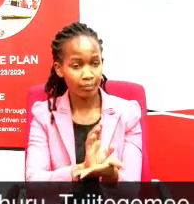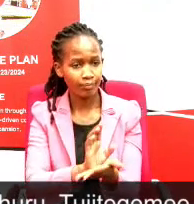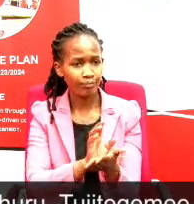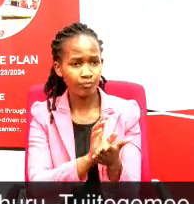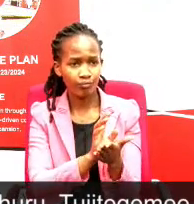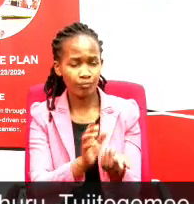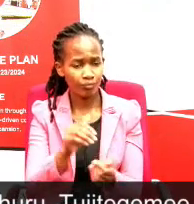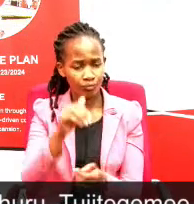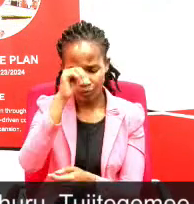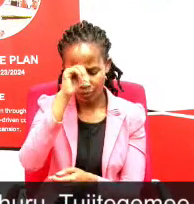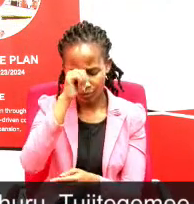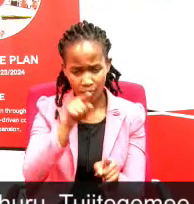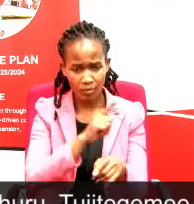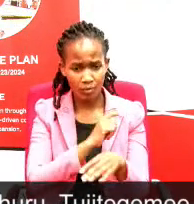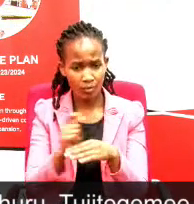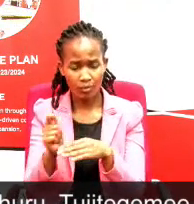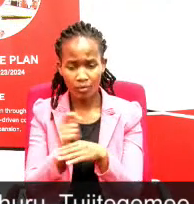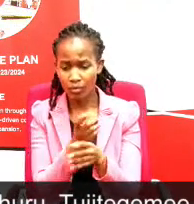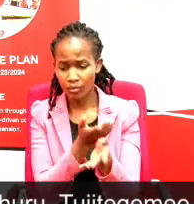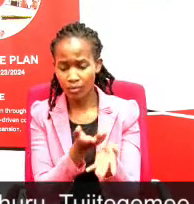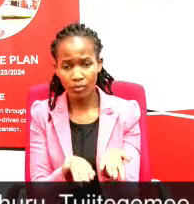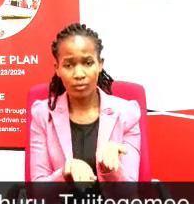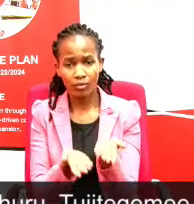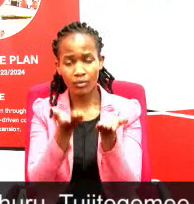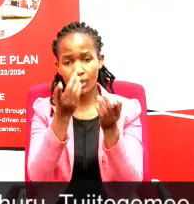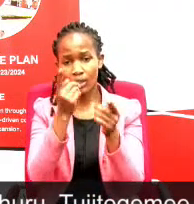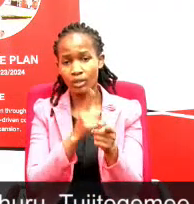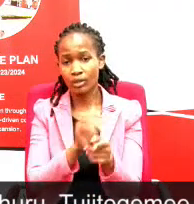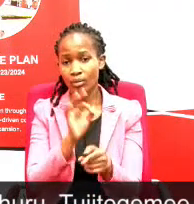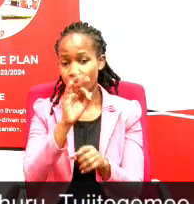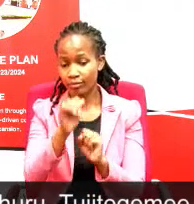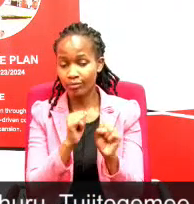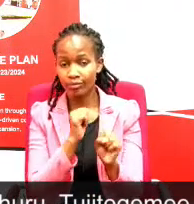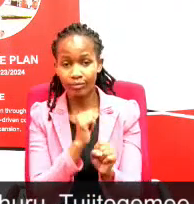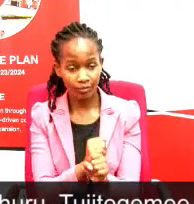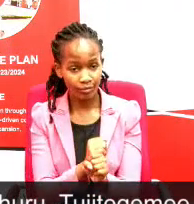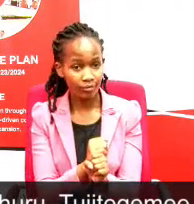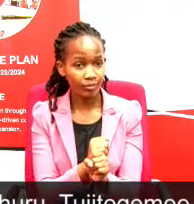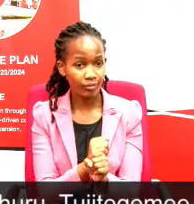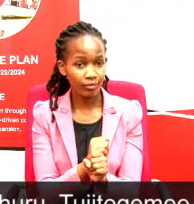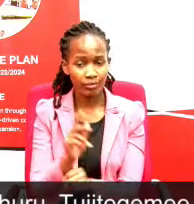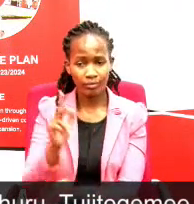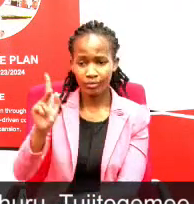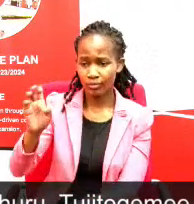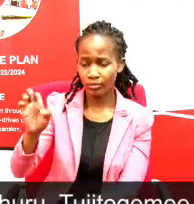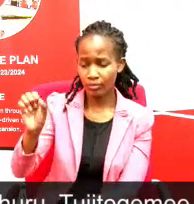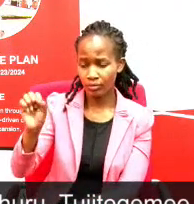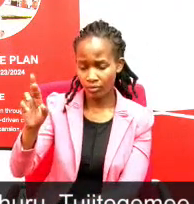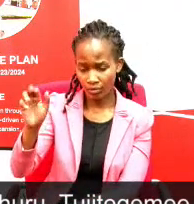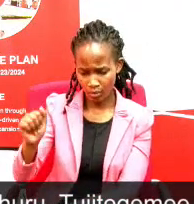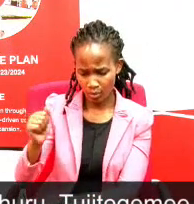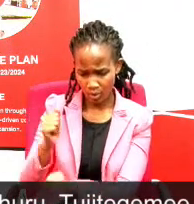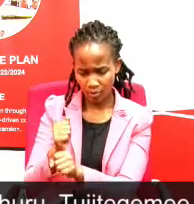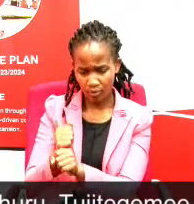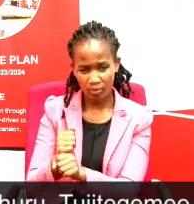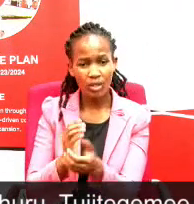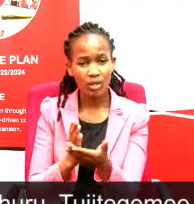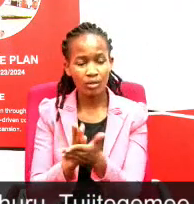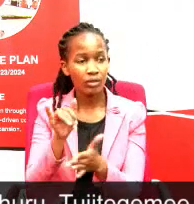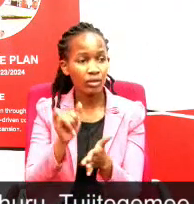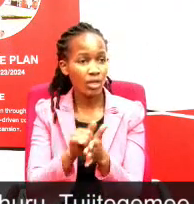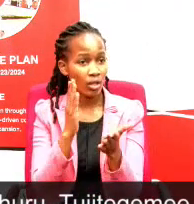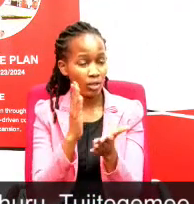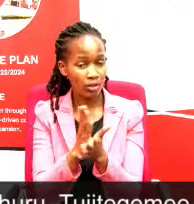and the training arm will be enhanced during the 3 years. KESRA has been instrumental in making sure that we